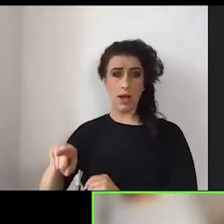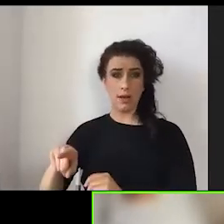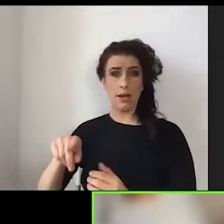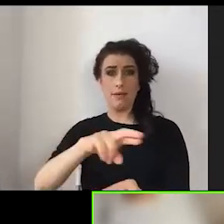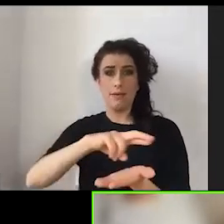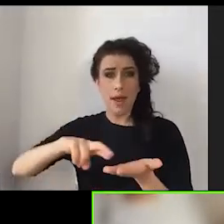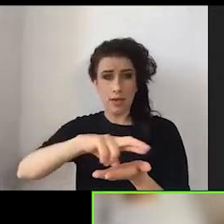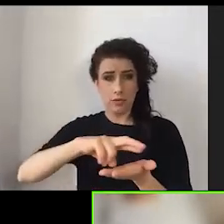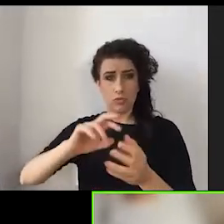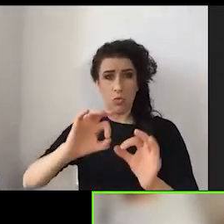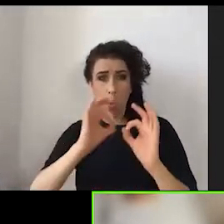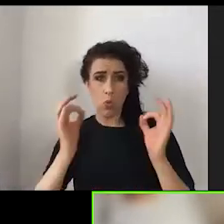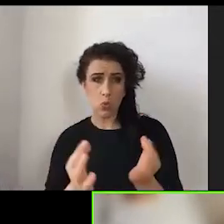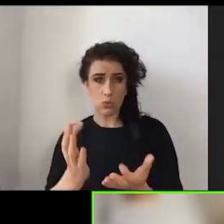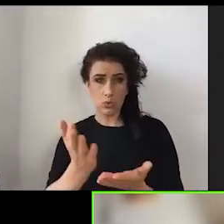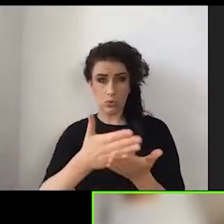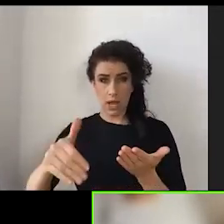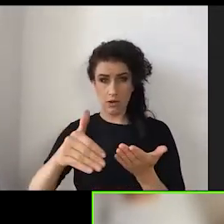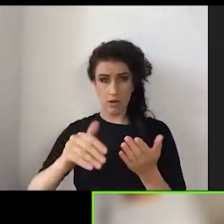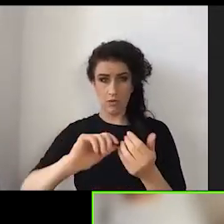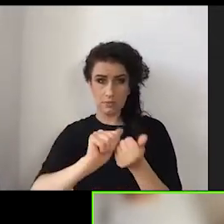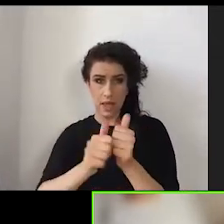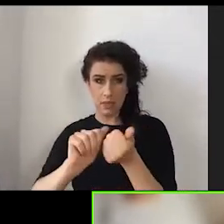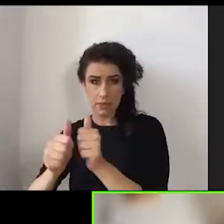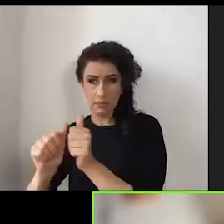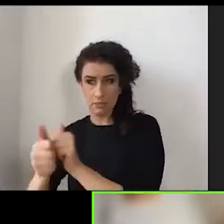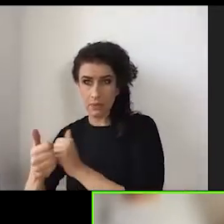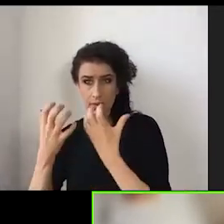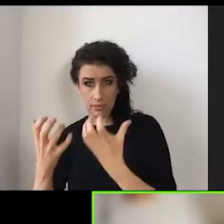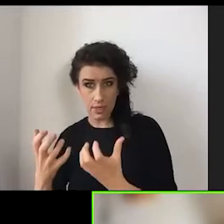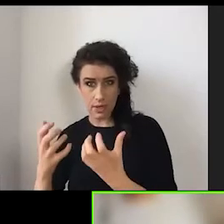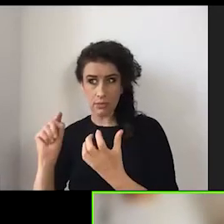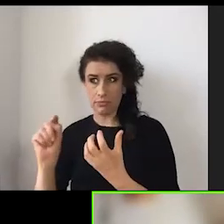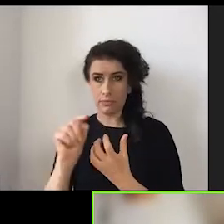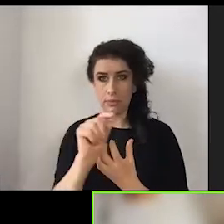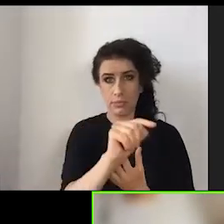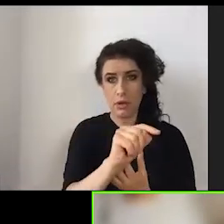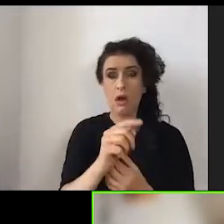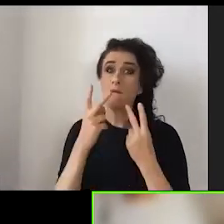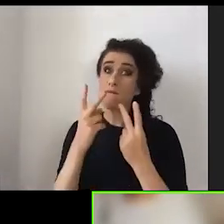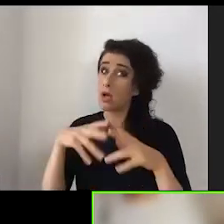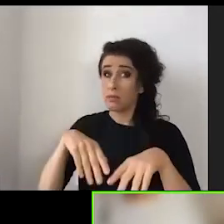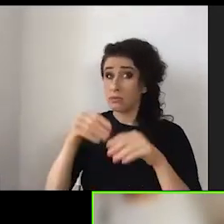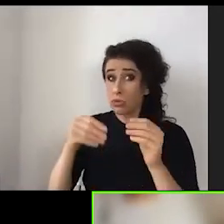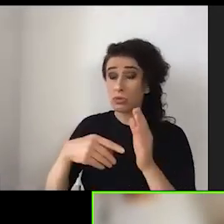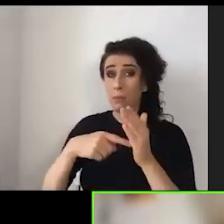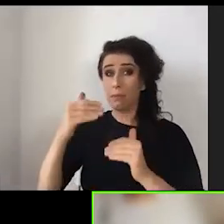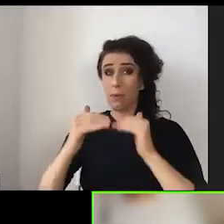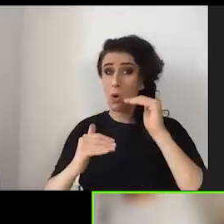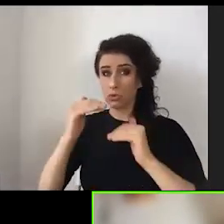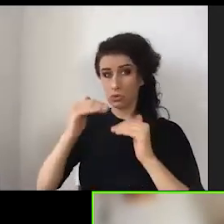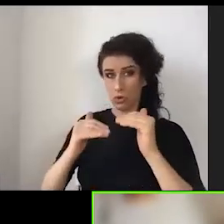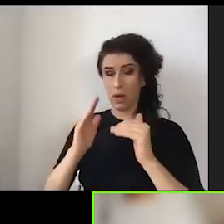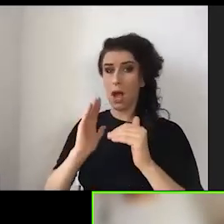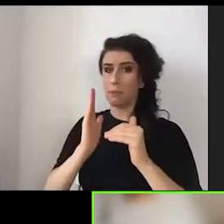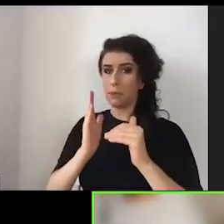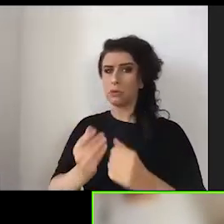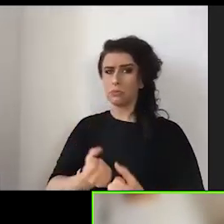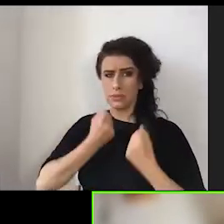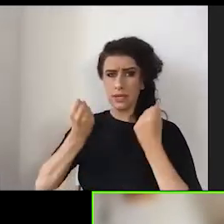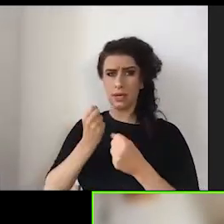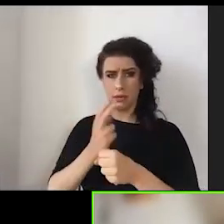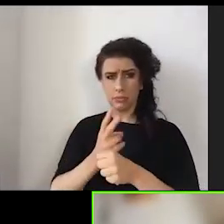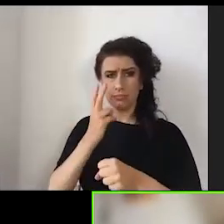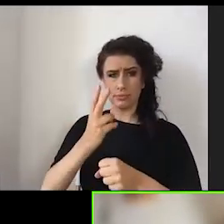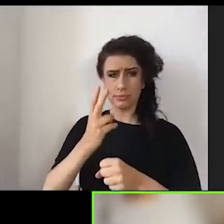Huellas Futuro have intervened in 2 laws already for violence prevention in